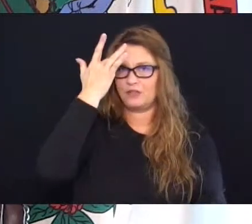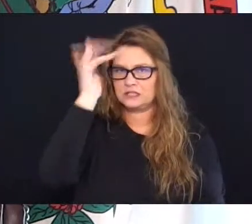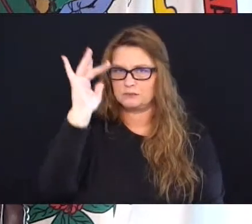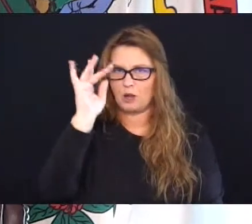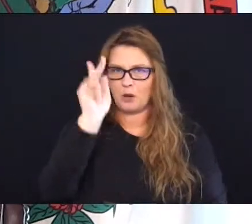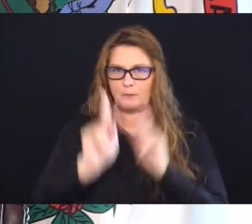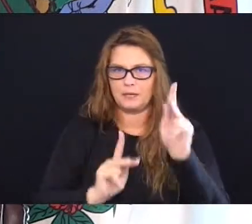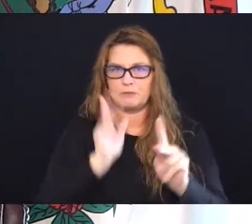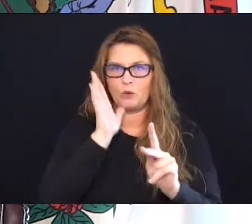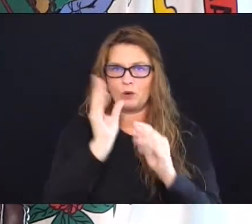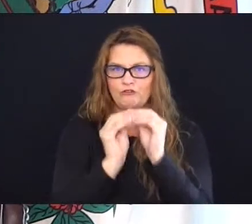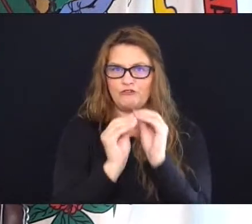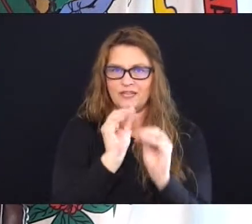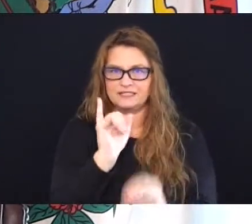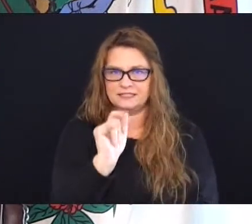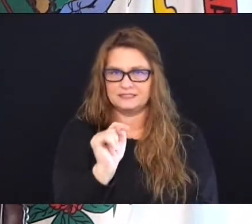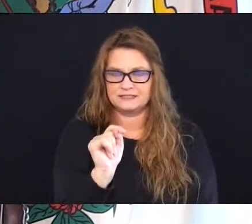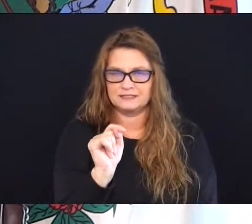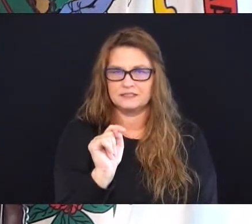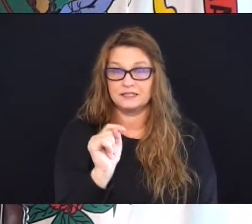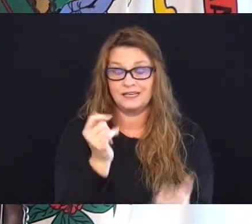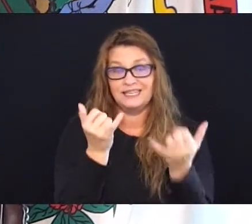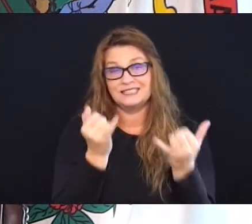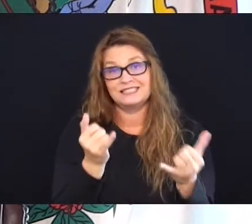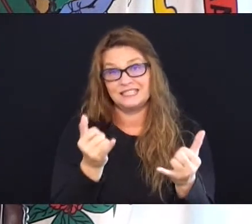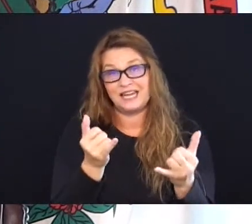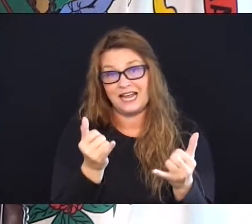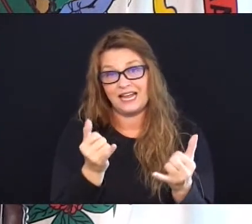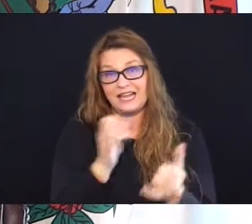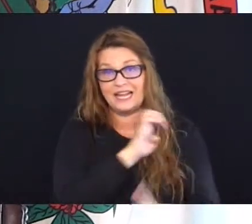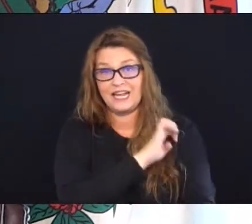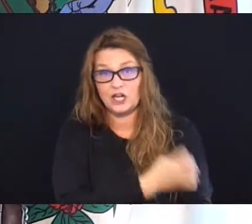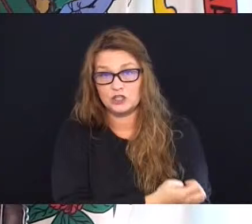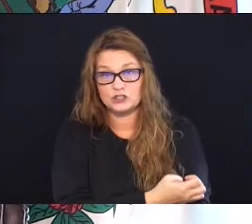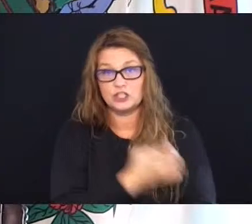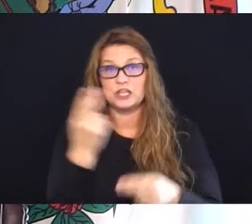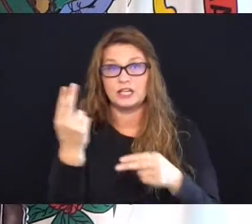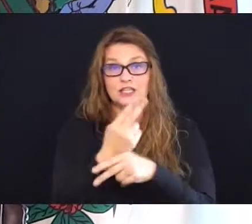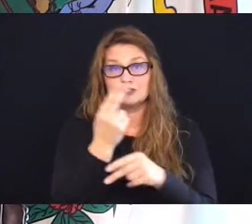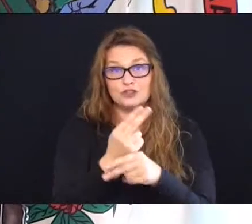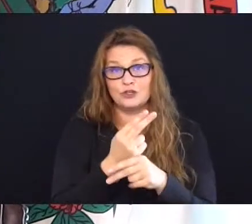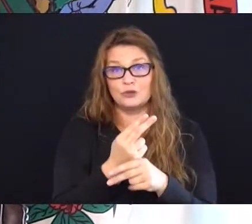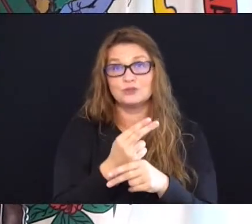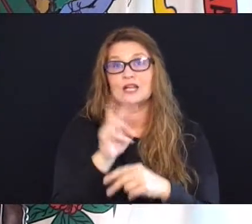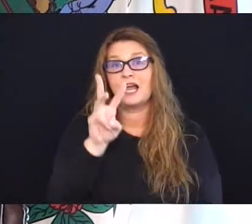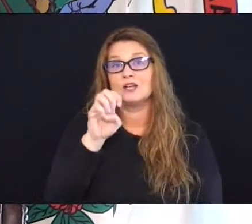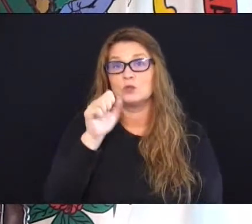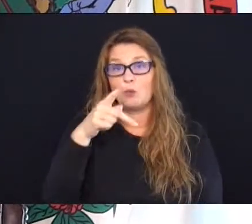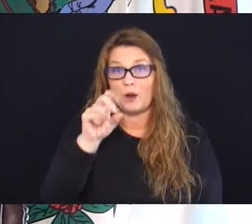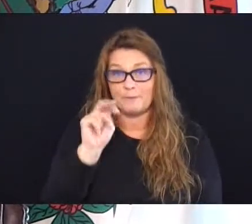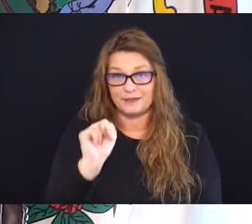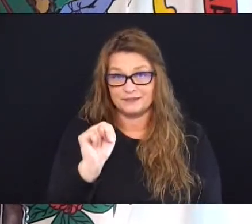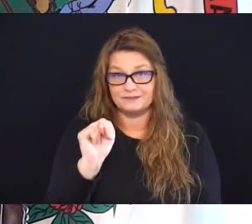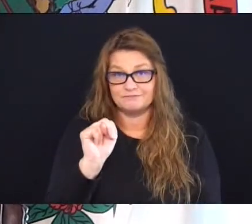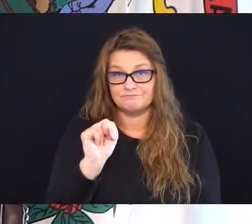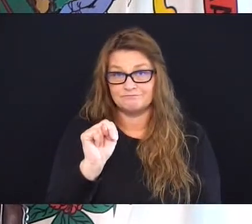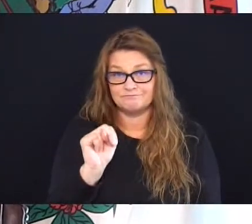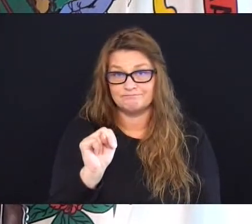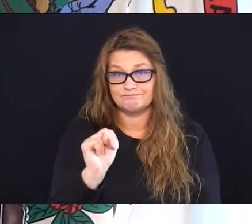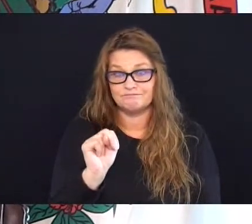But today, energy is being used as a weapon. This country, hands down, needs to